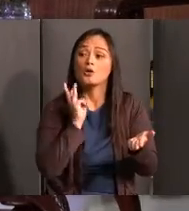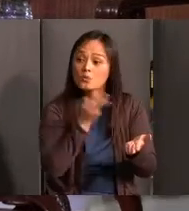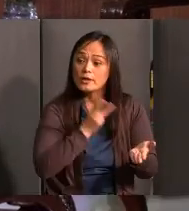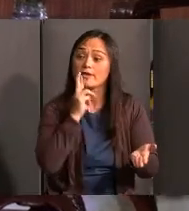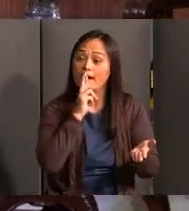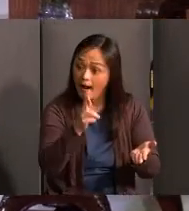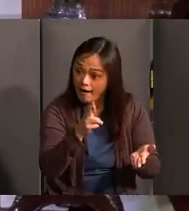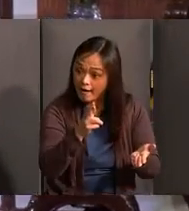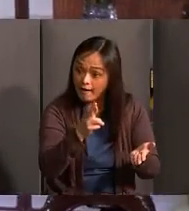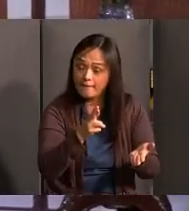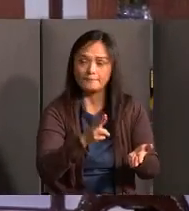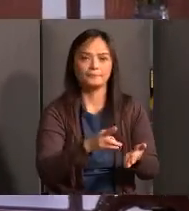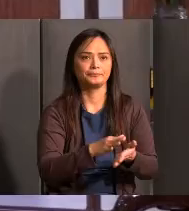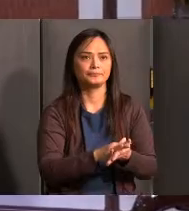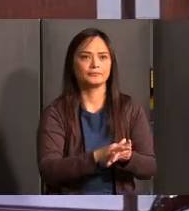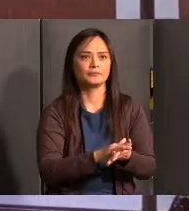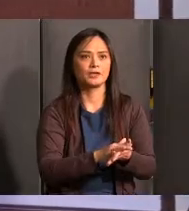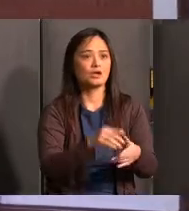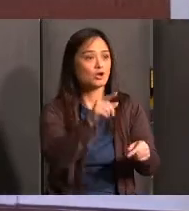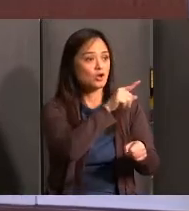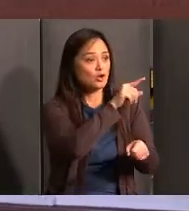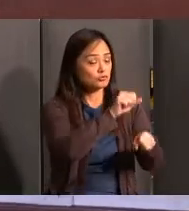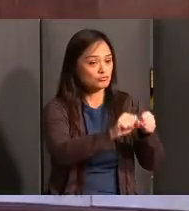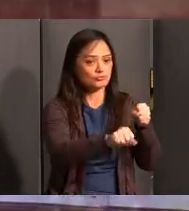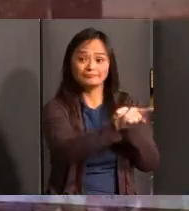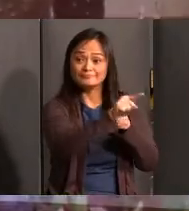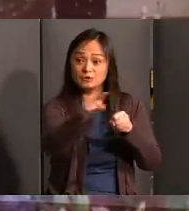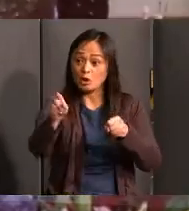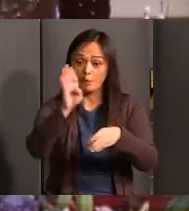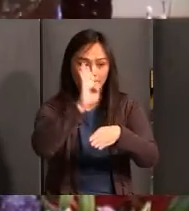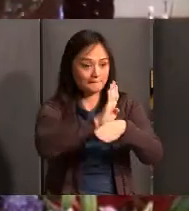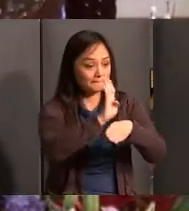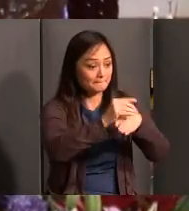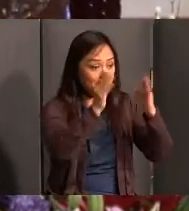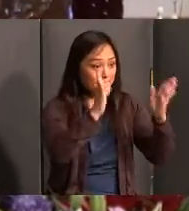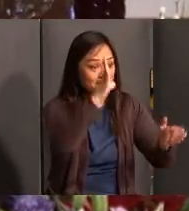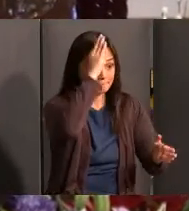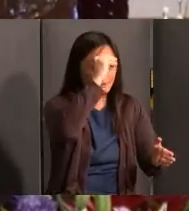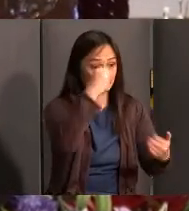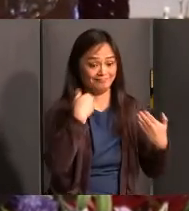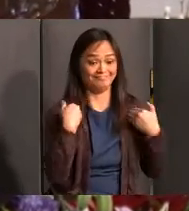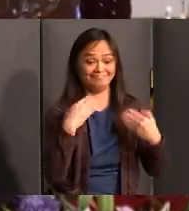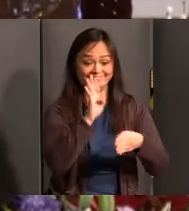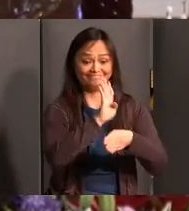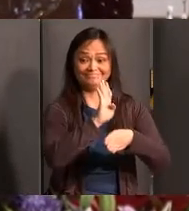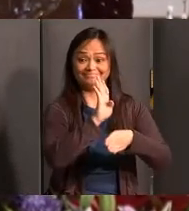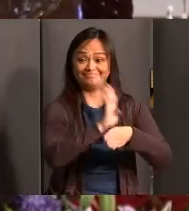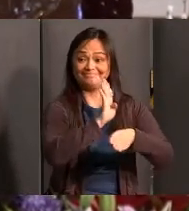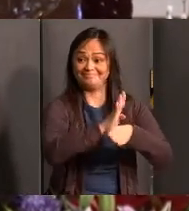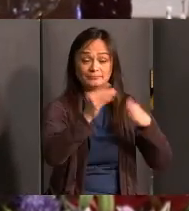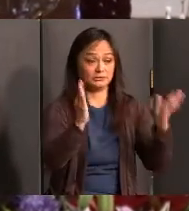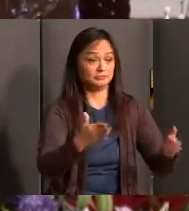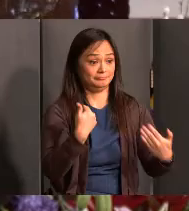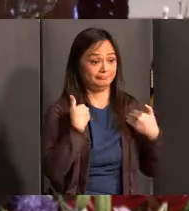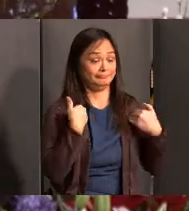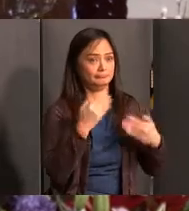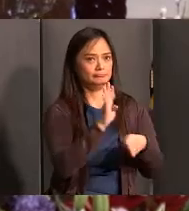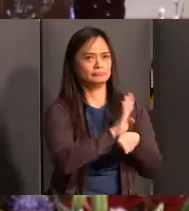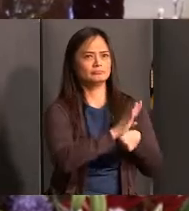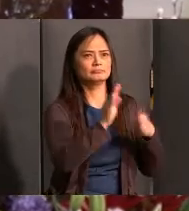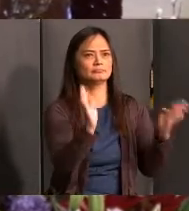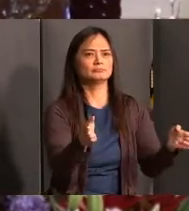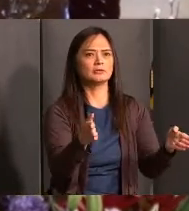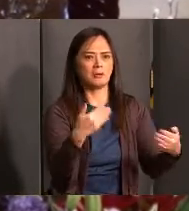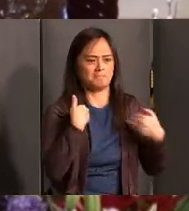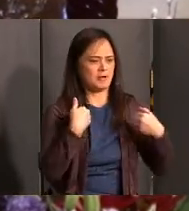are. Kaya mga businessmen, kayo mga nasa business, kayo nagmamay-ari ng mga businesses, kayo